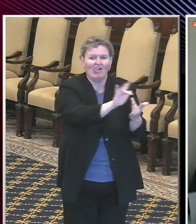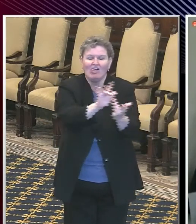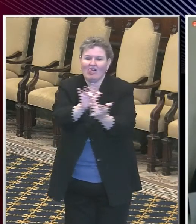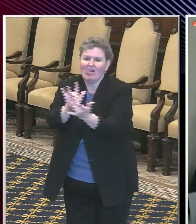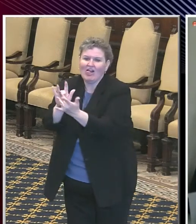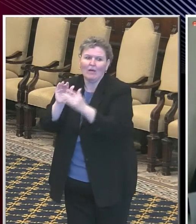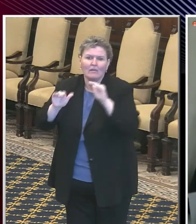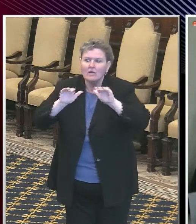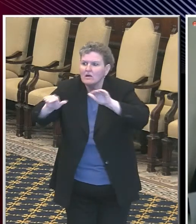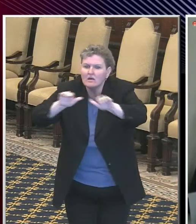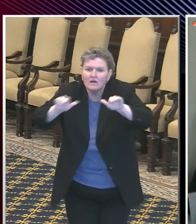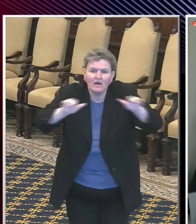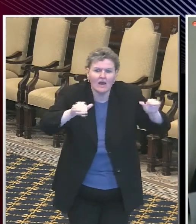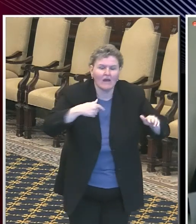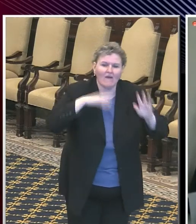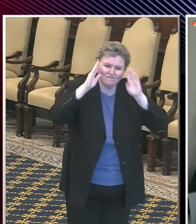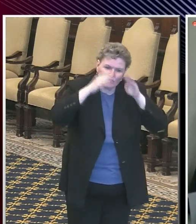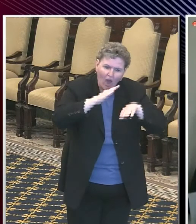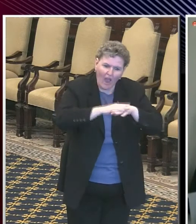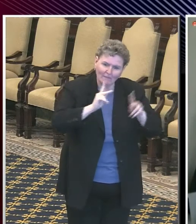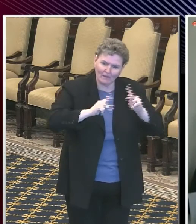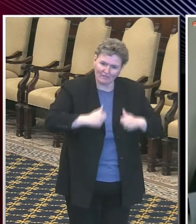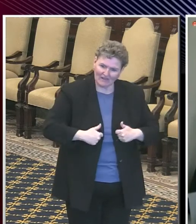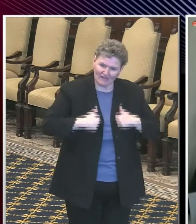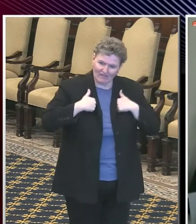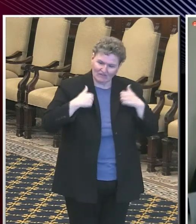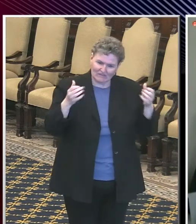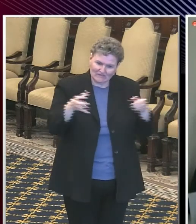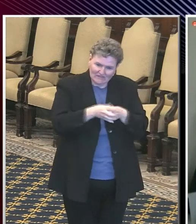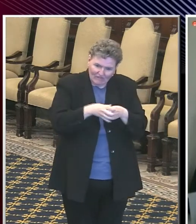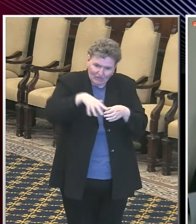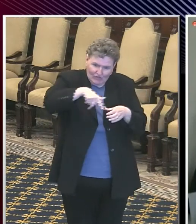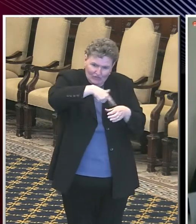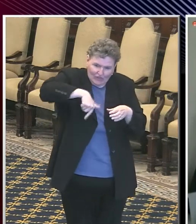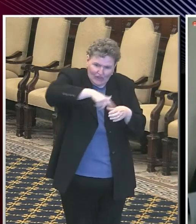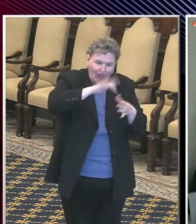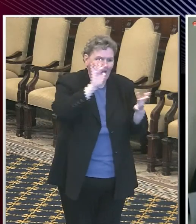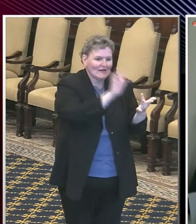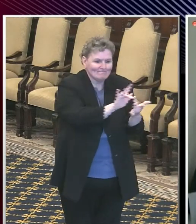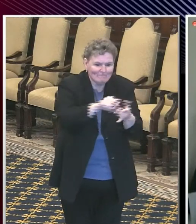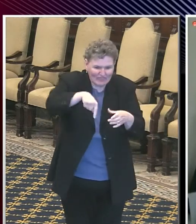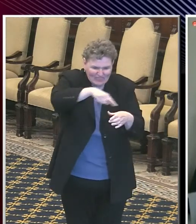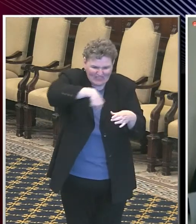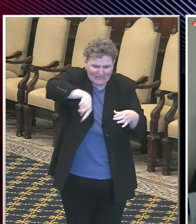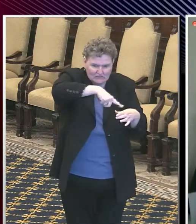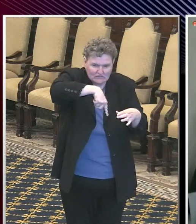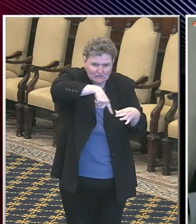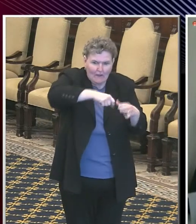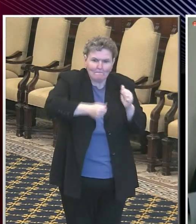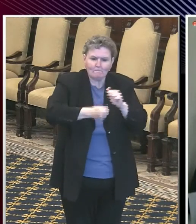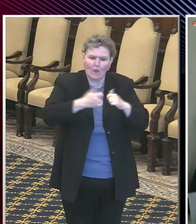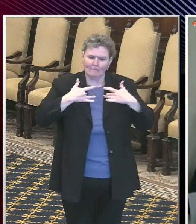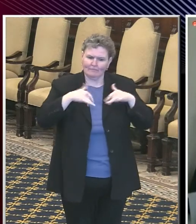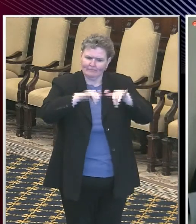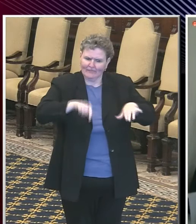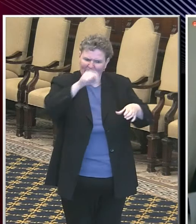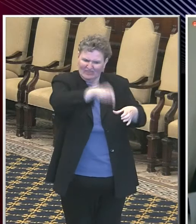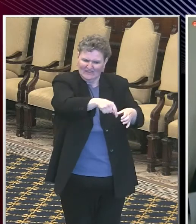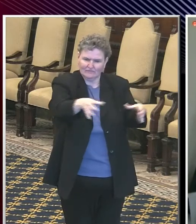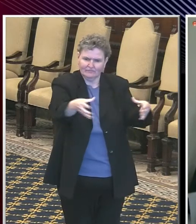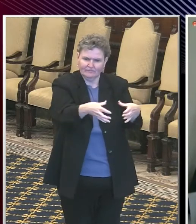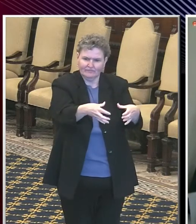to COVID-19 in Philadelphia, how it relates here, are the numbers increasing, and are you concerned at this point? Yeah,